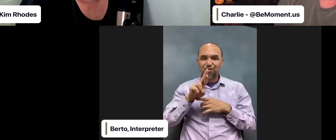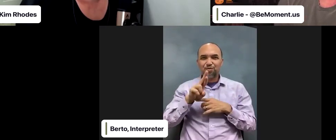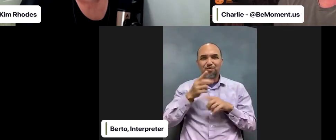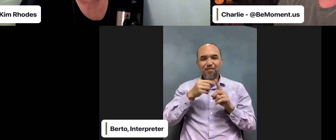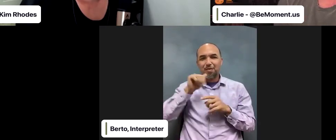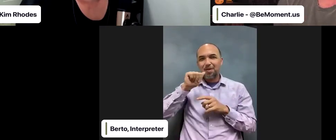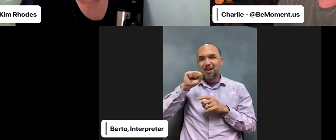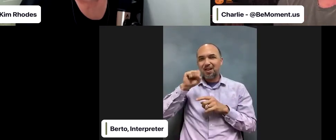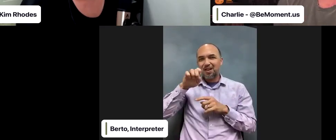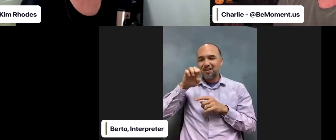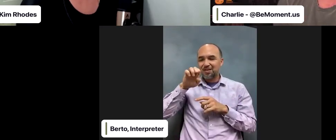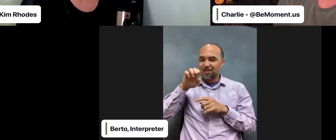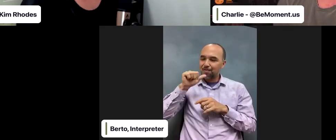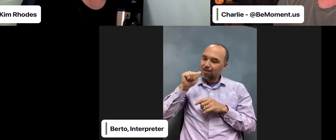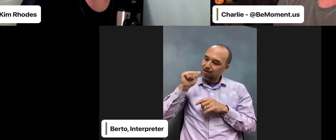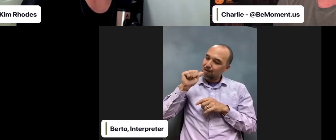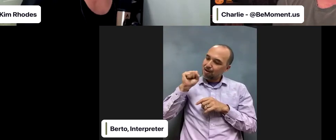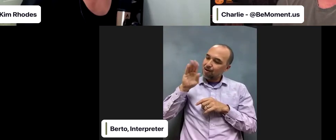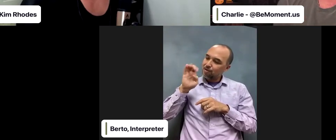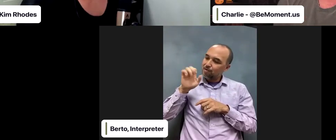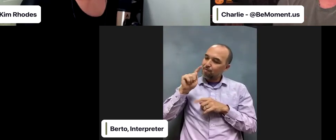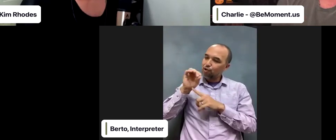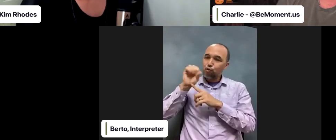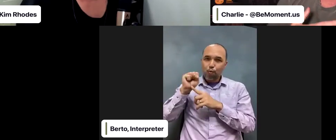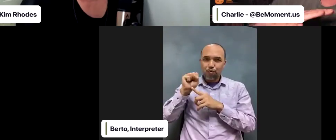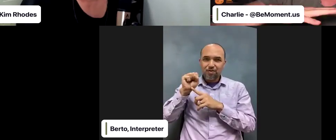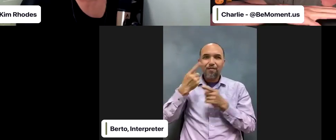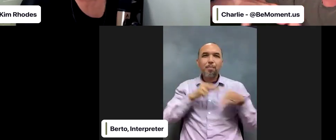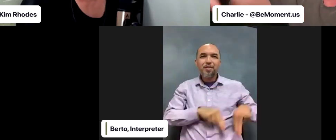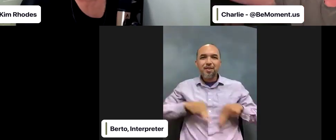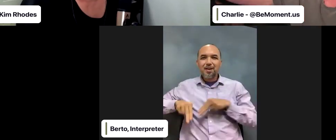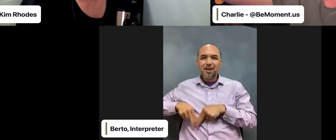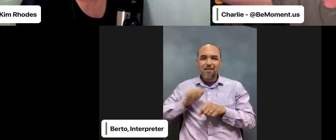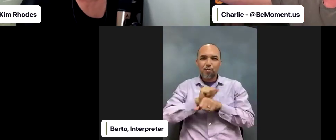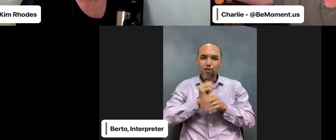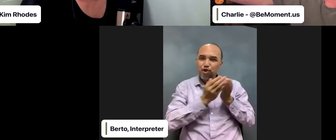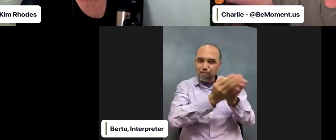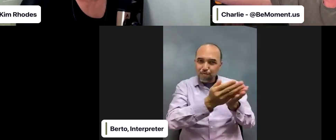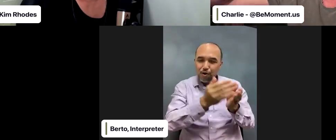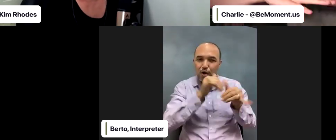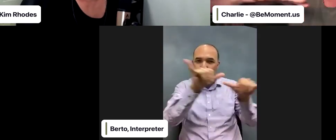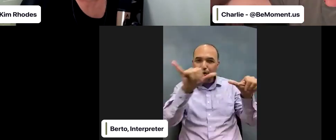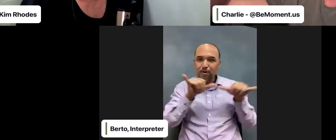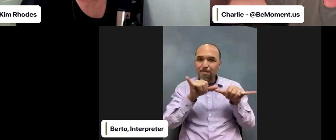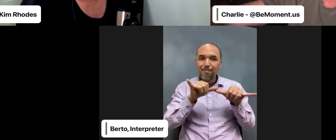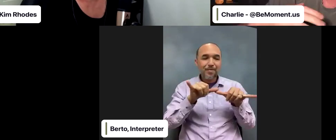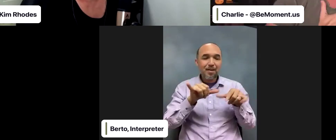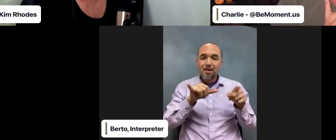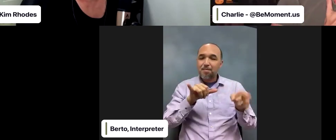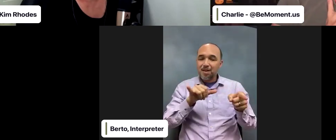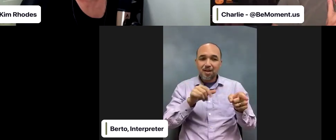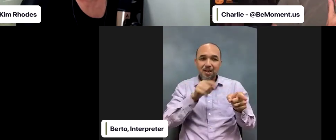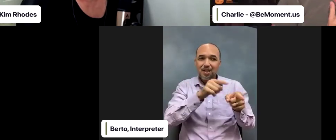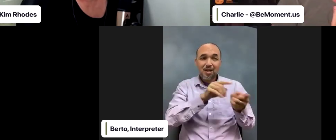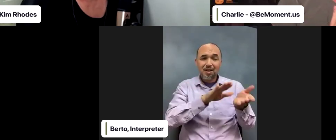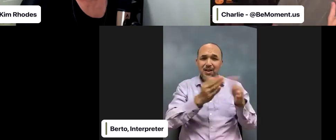right? He was when he died, he had a wake that had like 1,000 people down the block at the raid. Like, that was the kind of guy. He was this